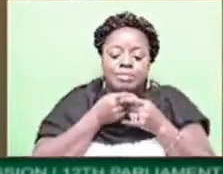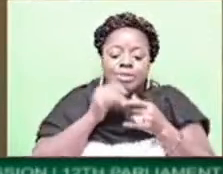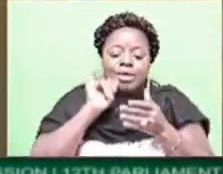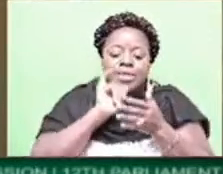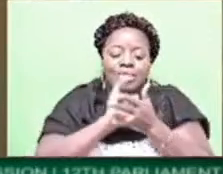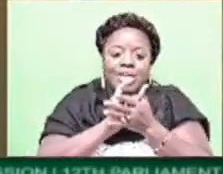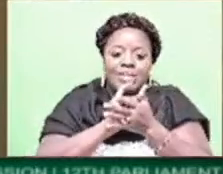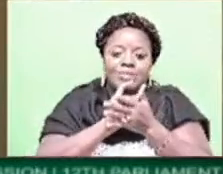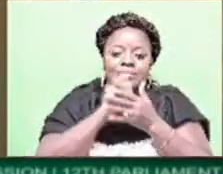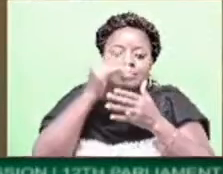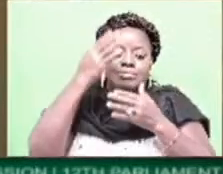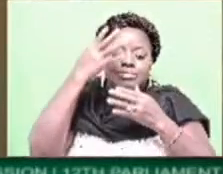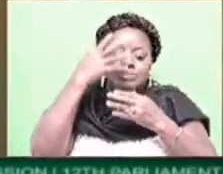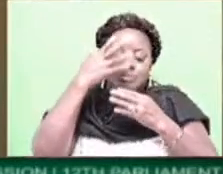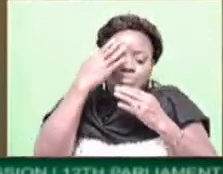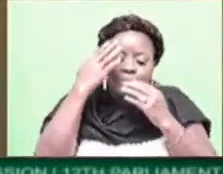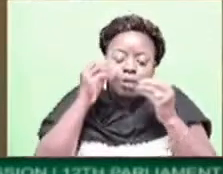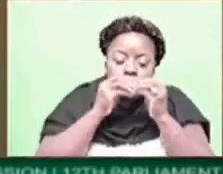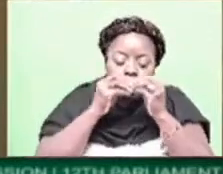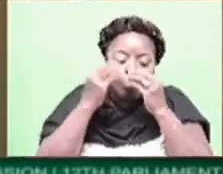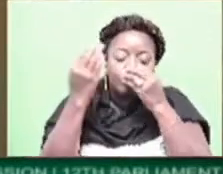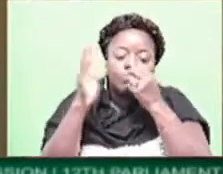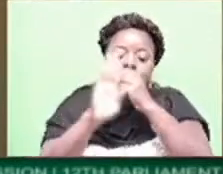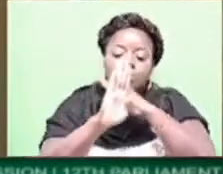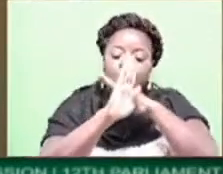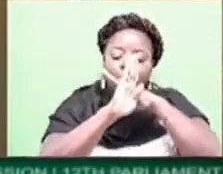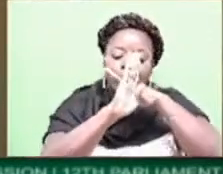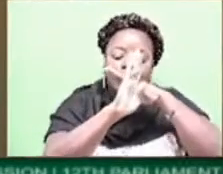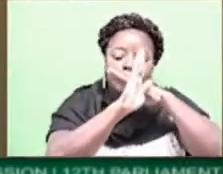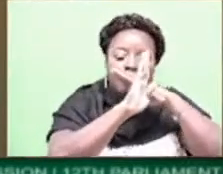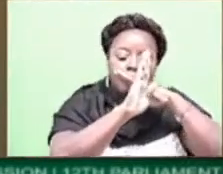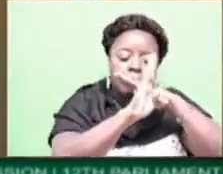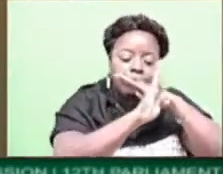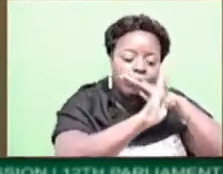is cut down significantly. So spread,